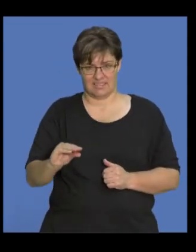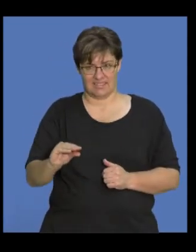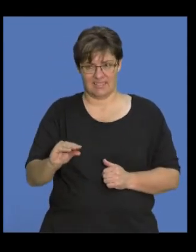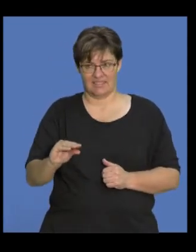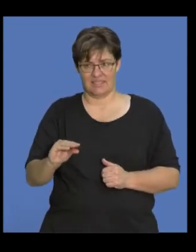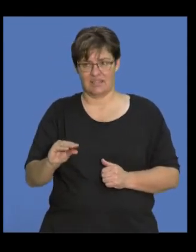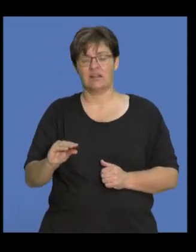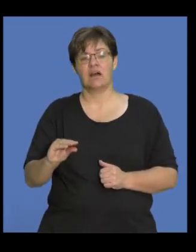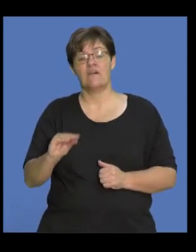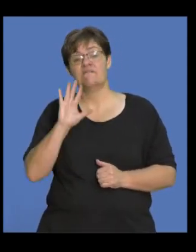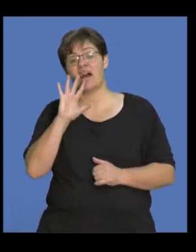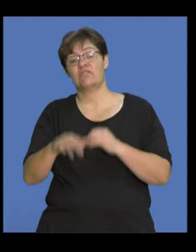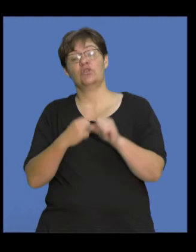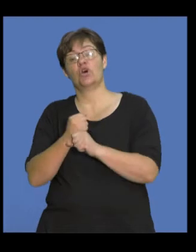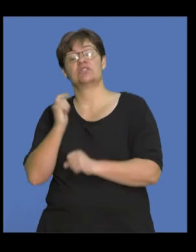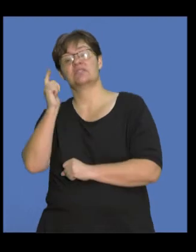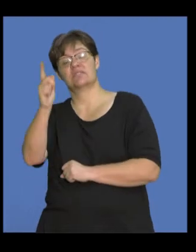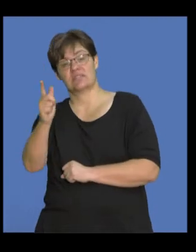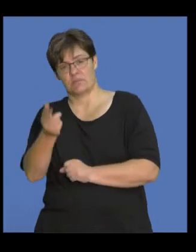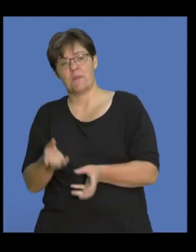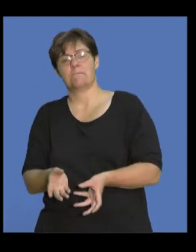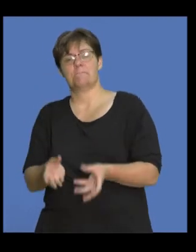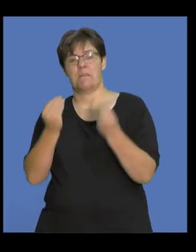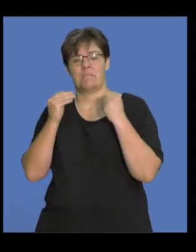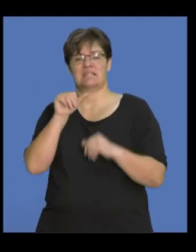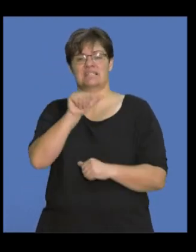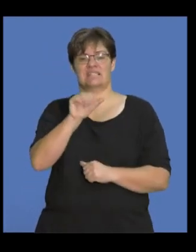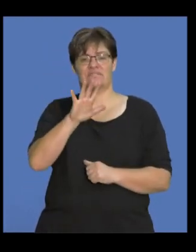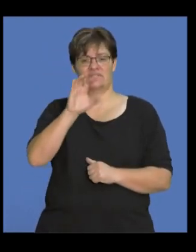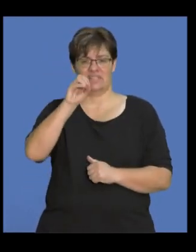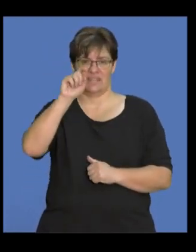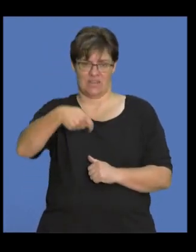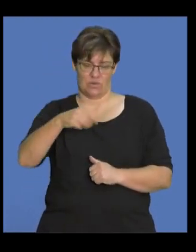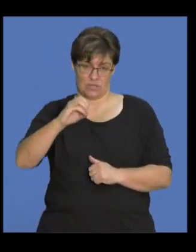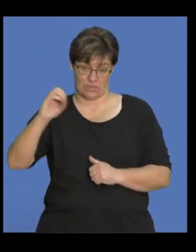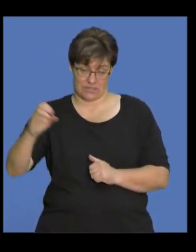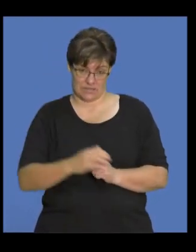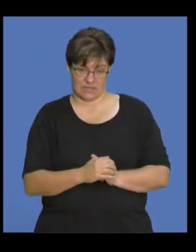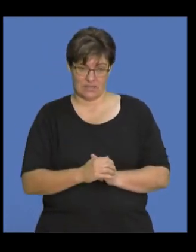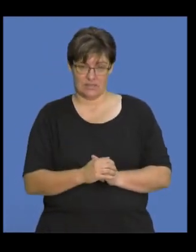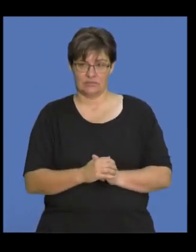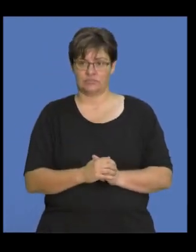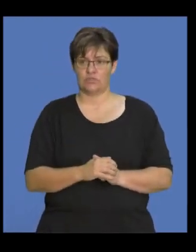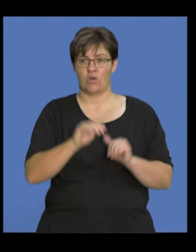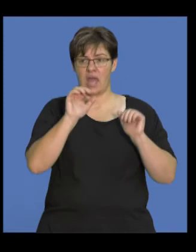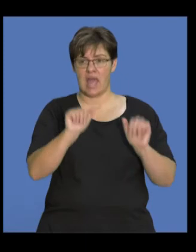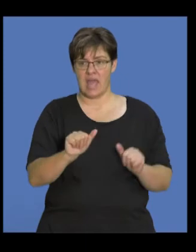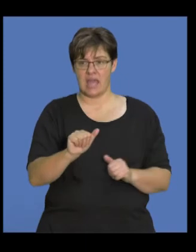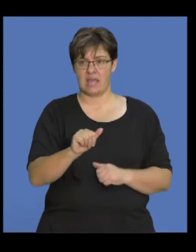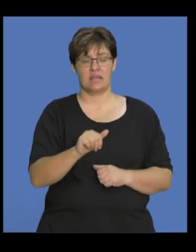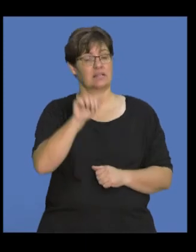that 5 years later I can have 650,000? So the value of A is